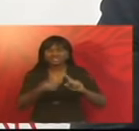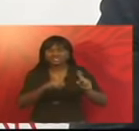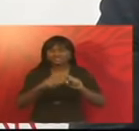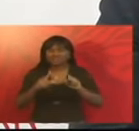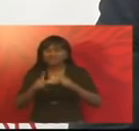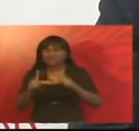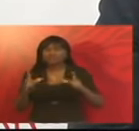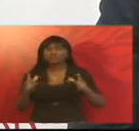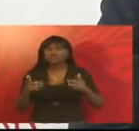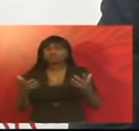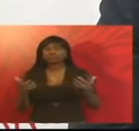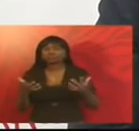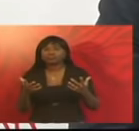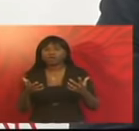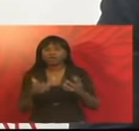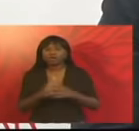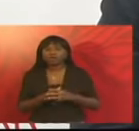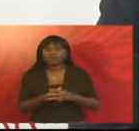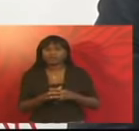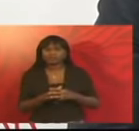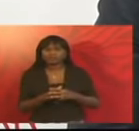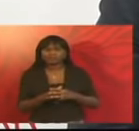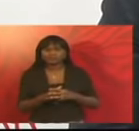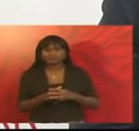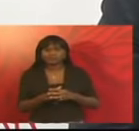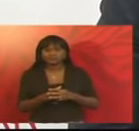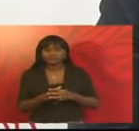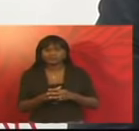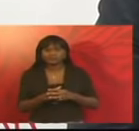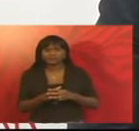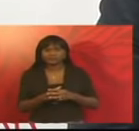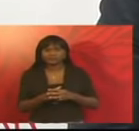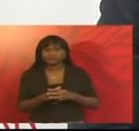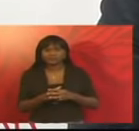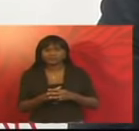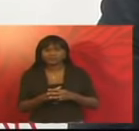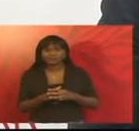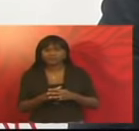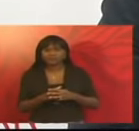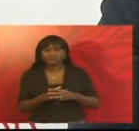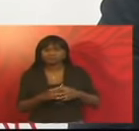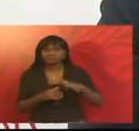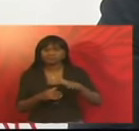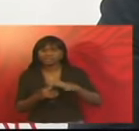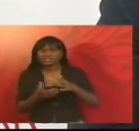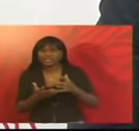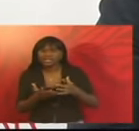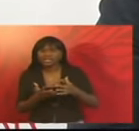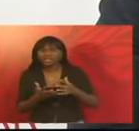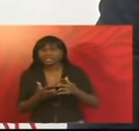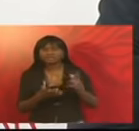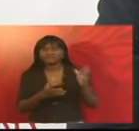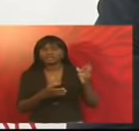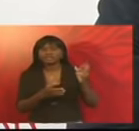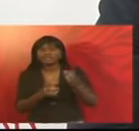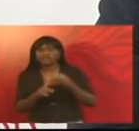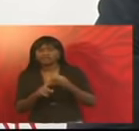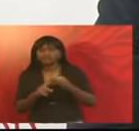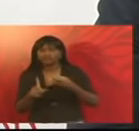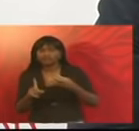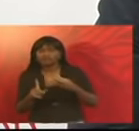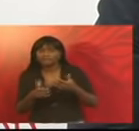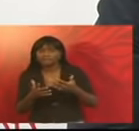the serendipity that we basically would have inherited, given the fact that